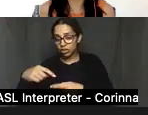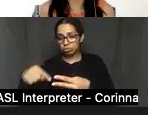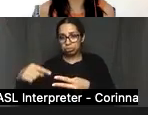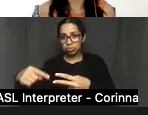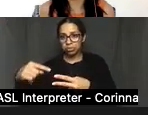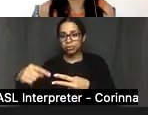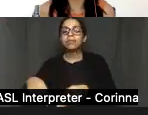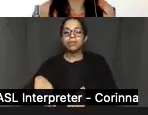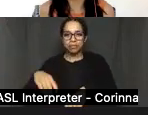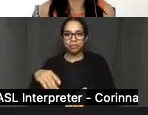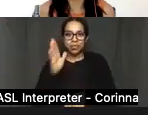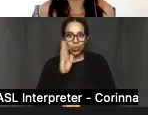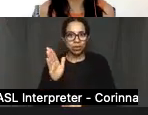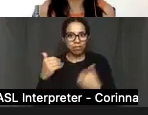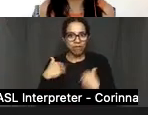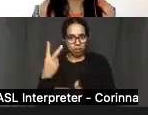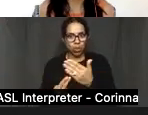be listening into and speaking into.